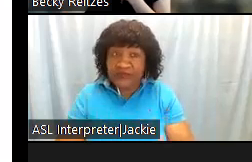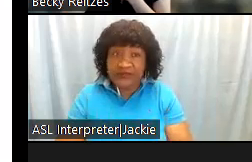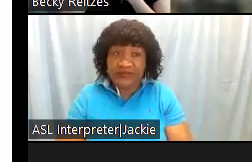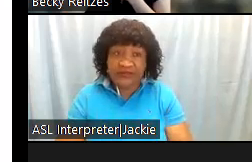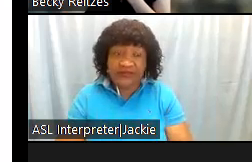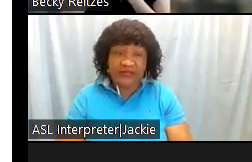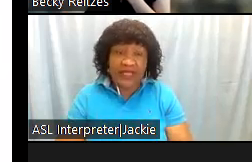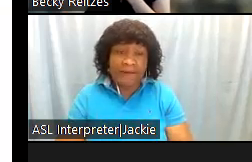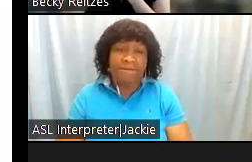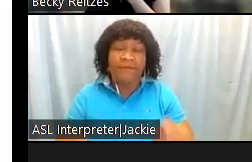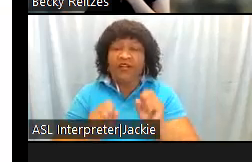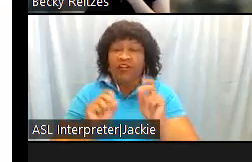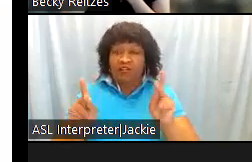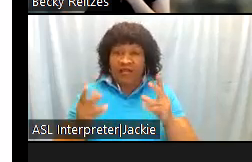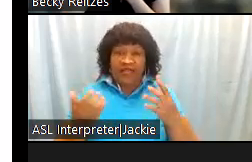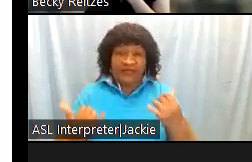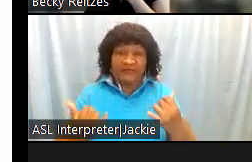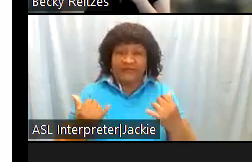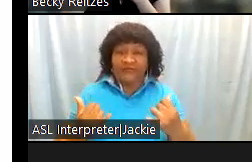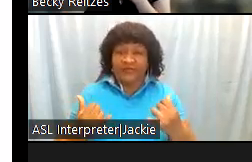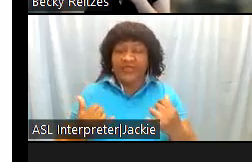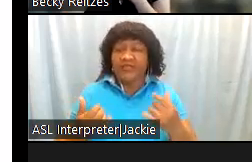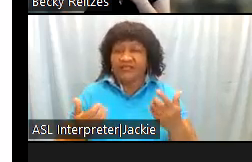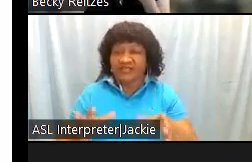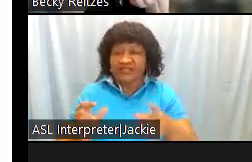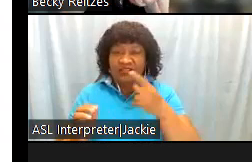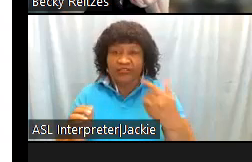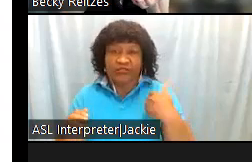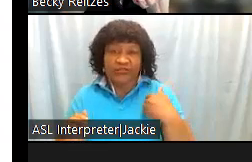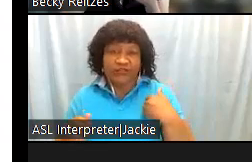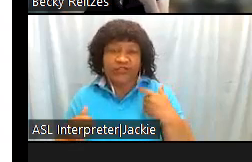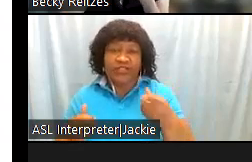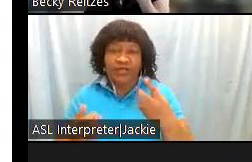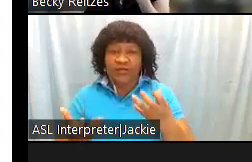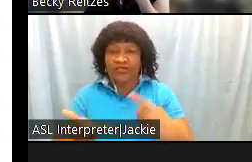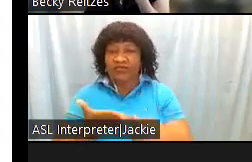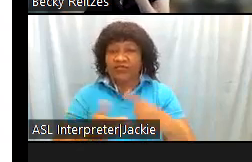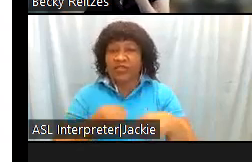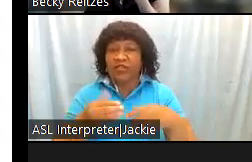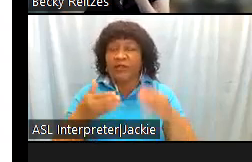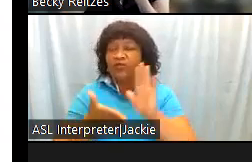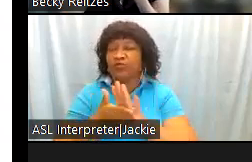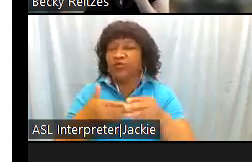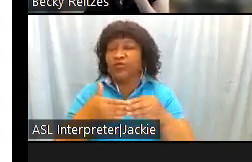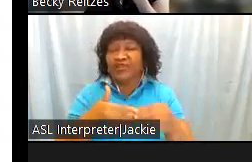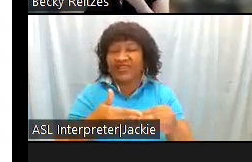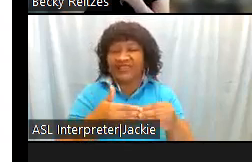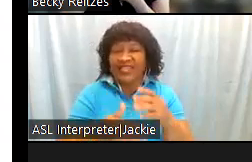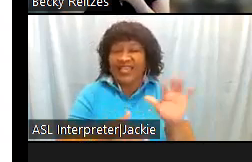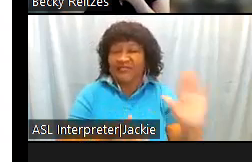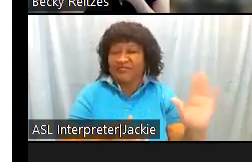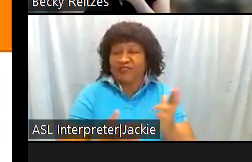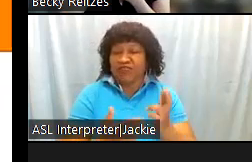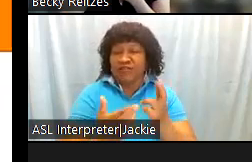All right, so like I mentioned, we had folks come and talk about the school guidance and